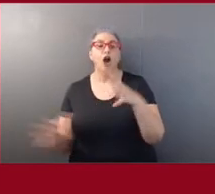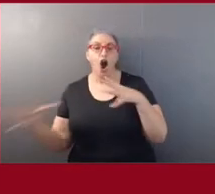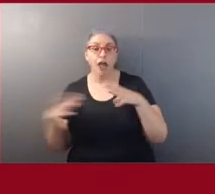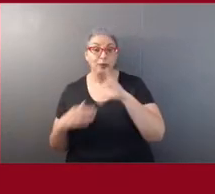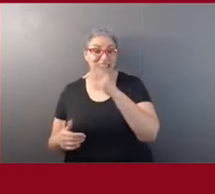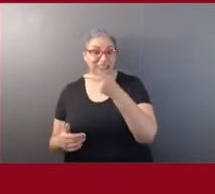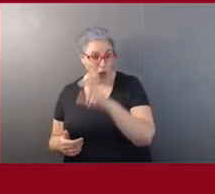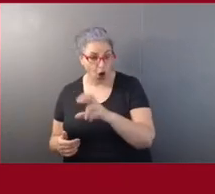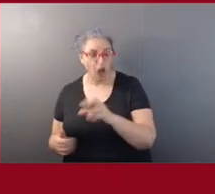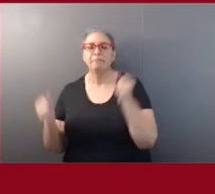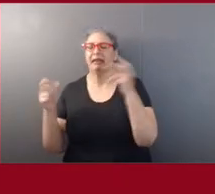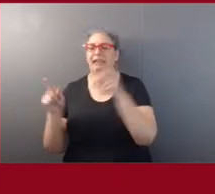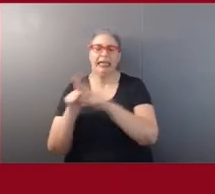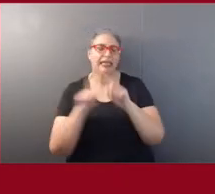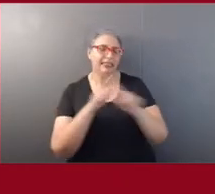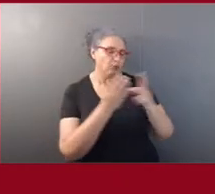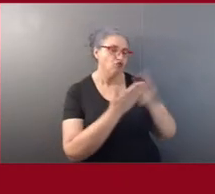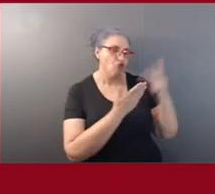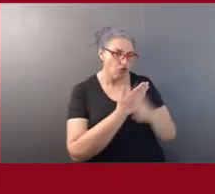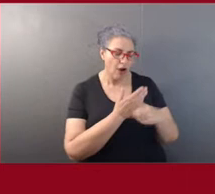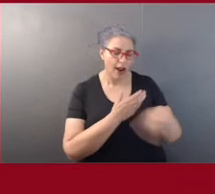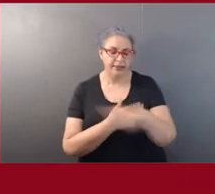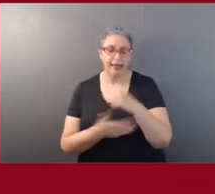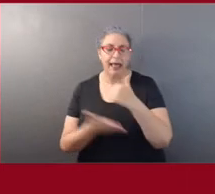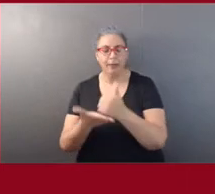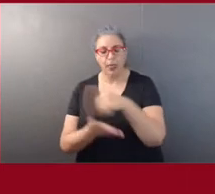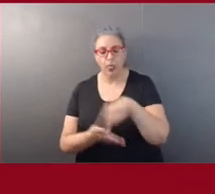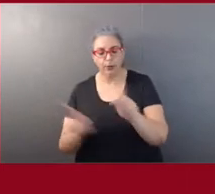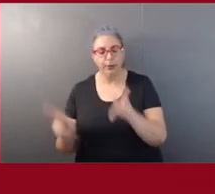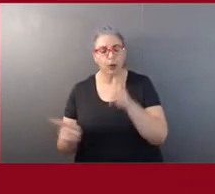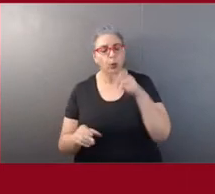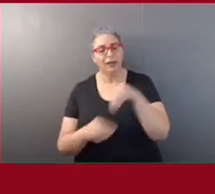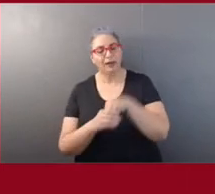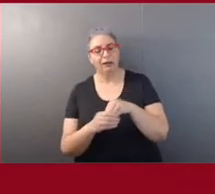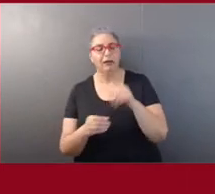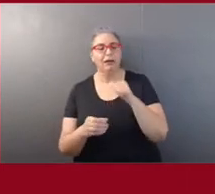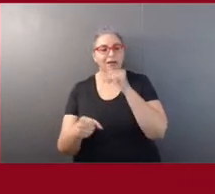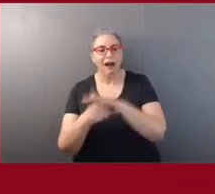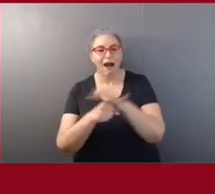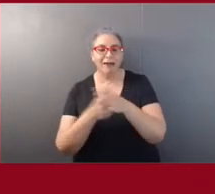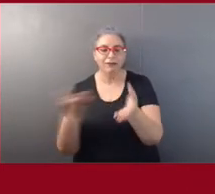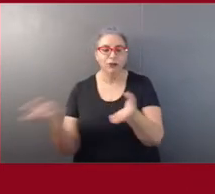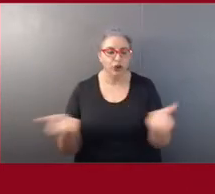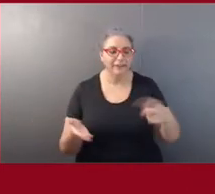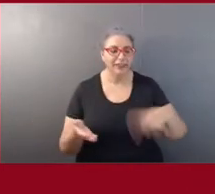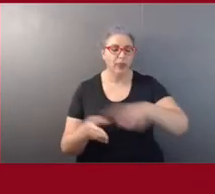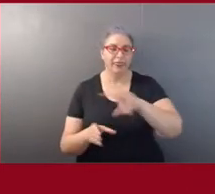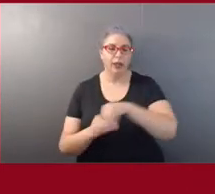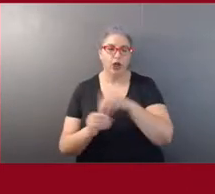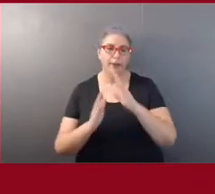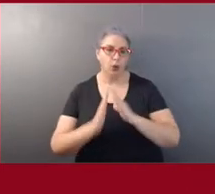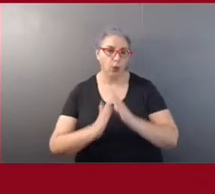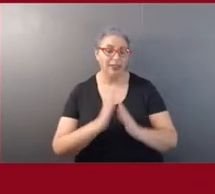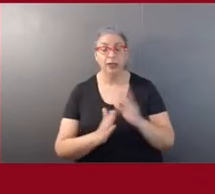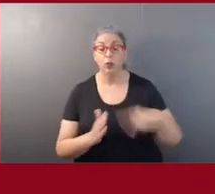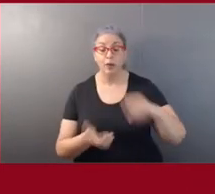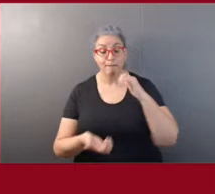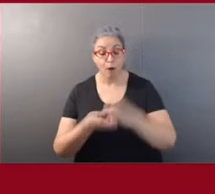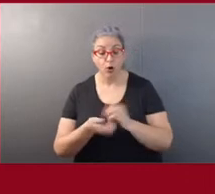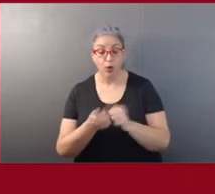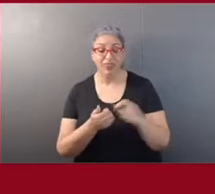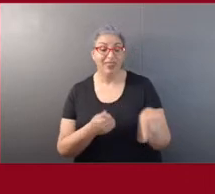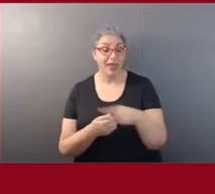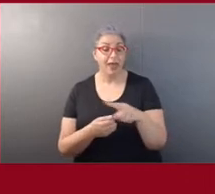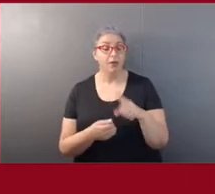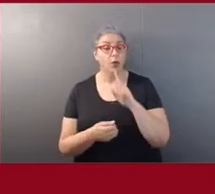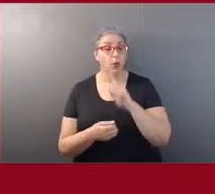lot of the different programs that are helping people in underserved communities. And when we partner with them, we lean